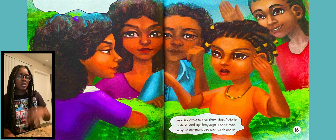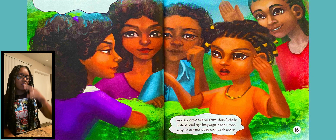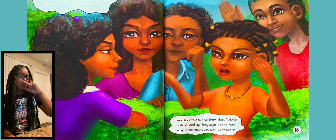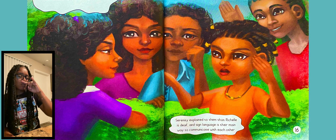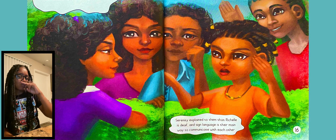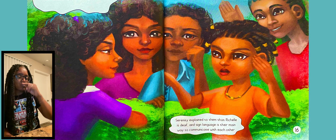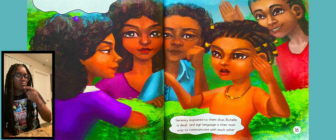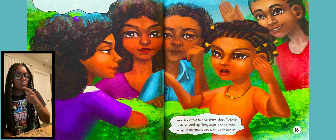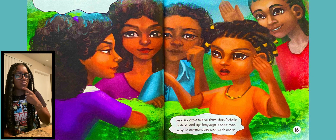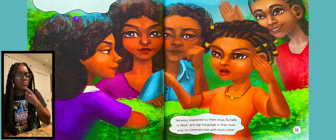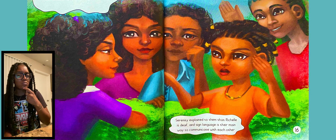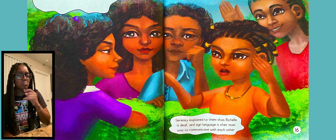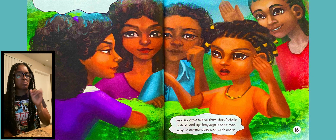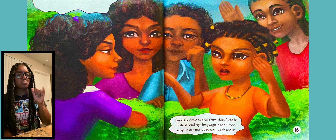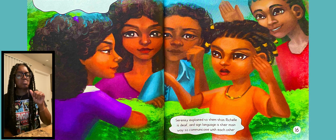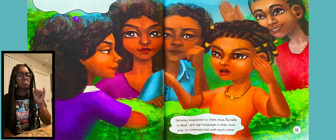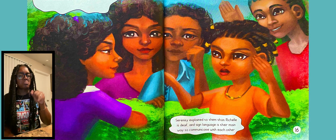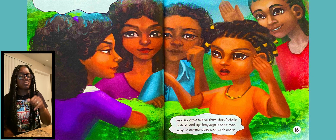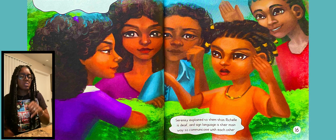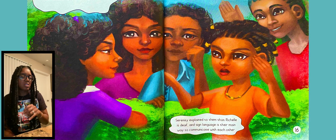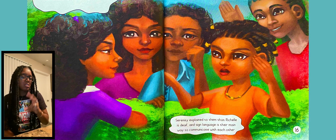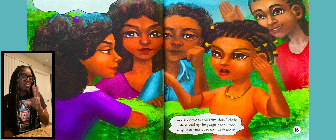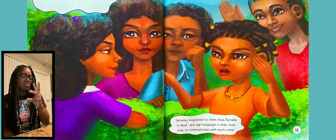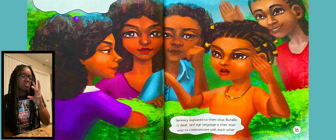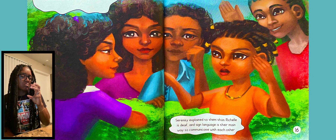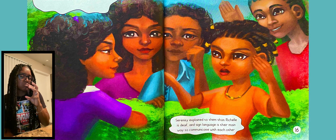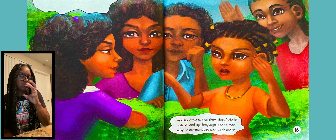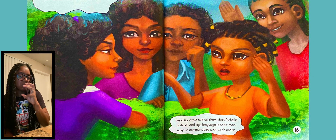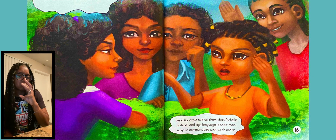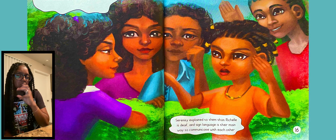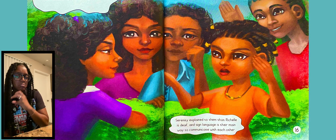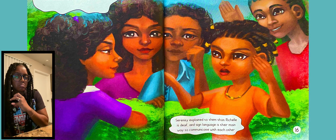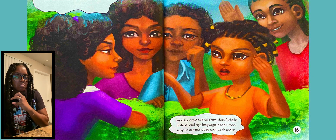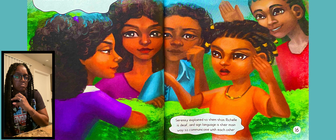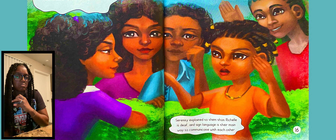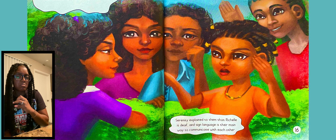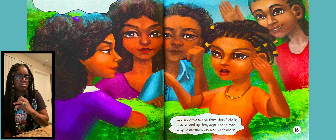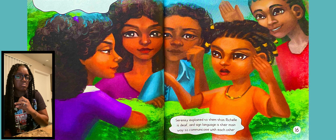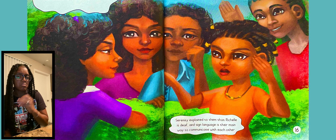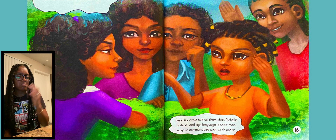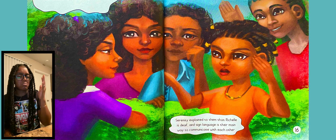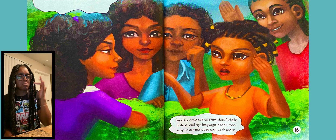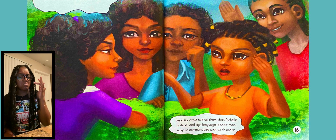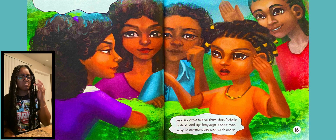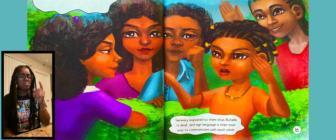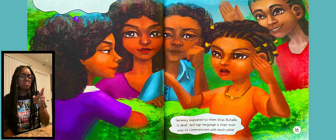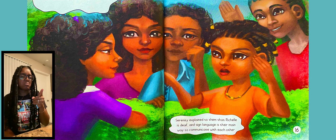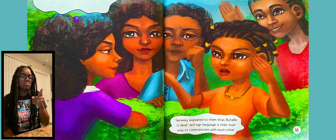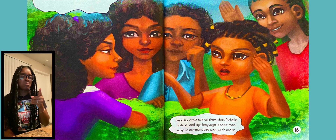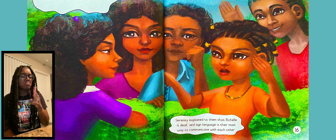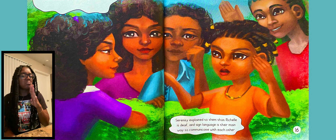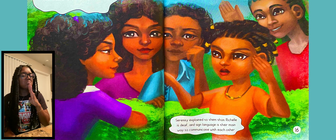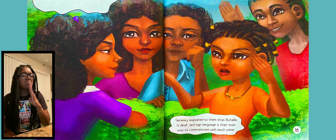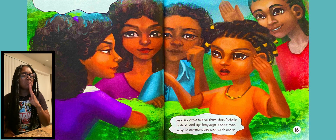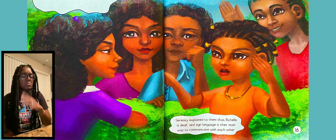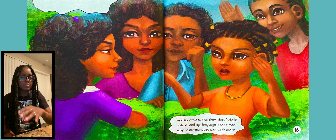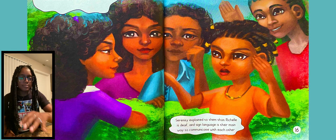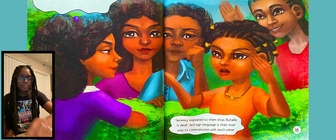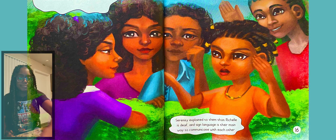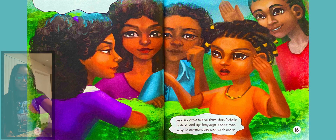said. The new kid said, "Okay, I guess. But it looks kind of